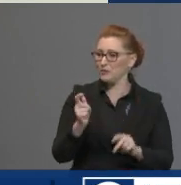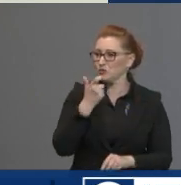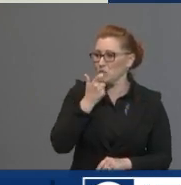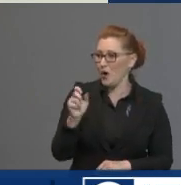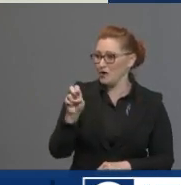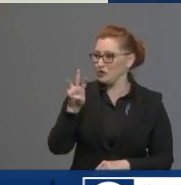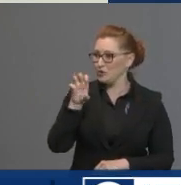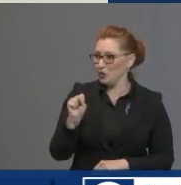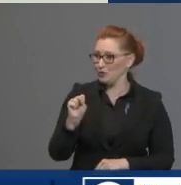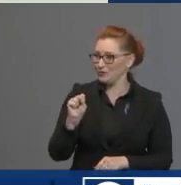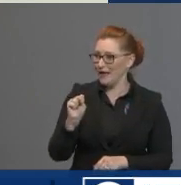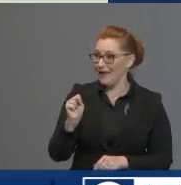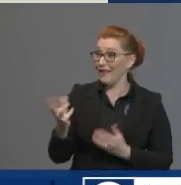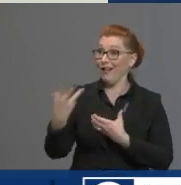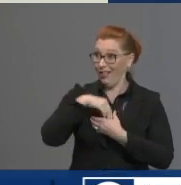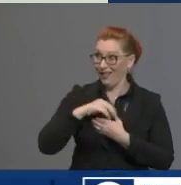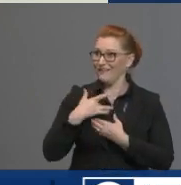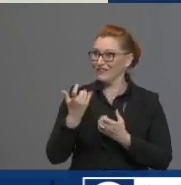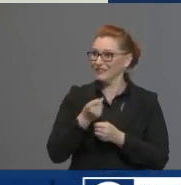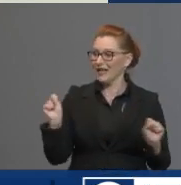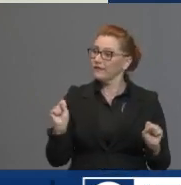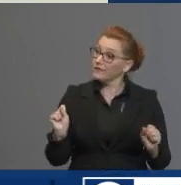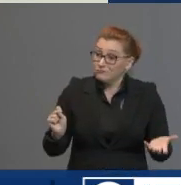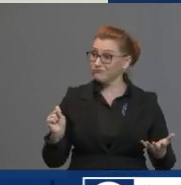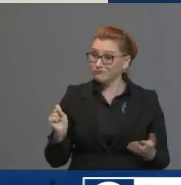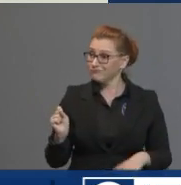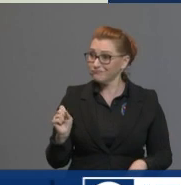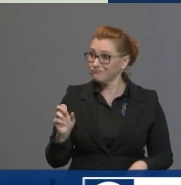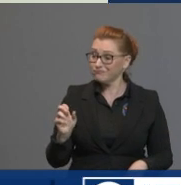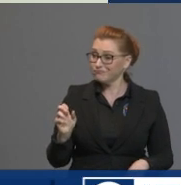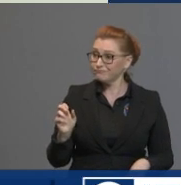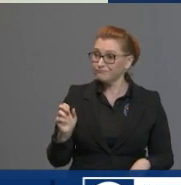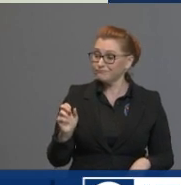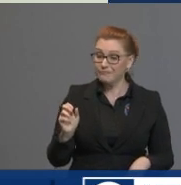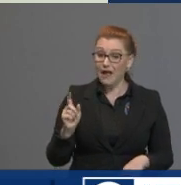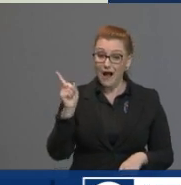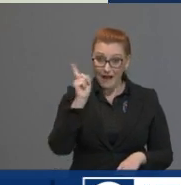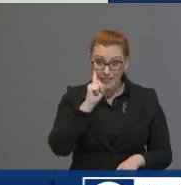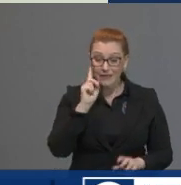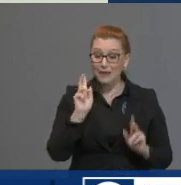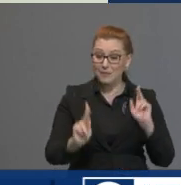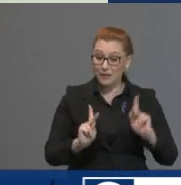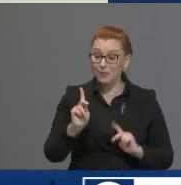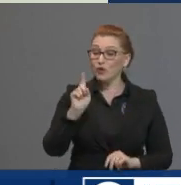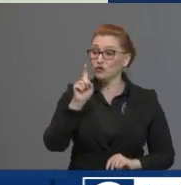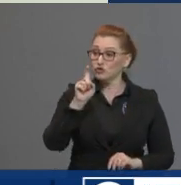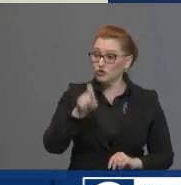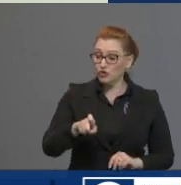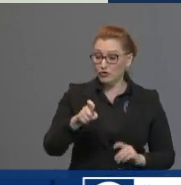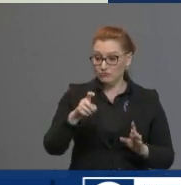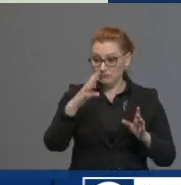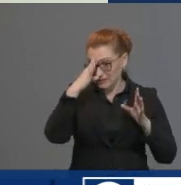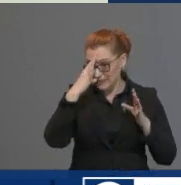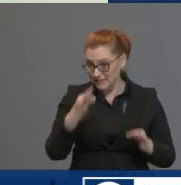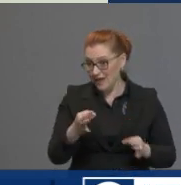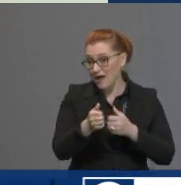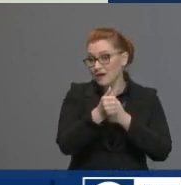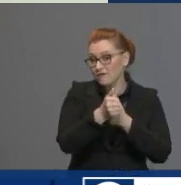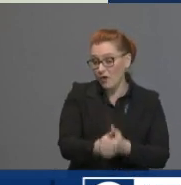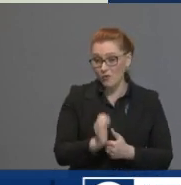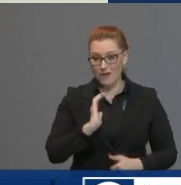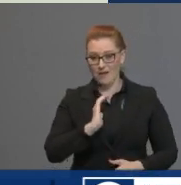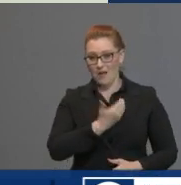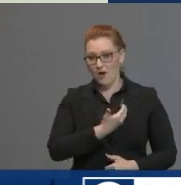the evening news, okay? I'm asking them that I would like them to feel safe by following the decisions that